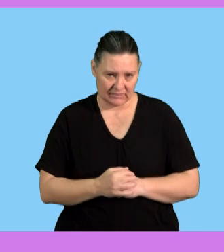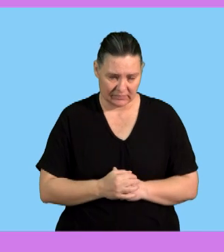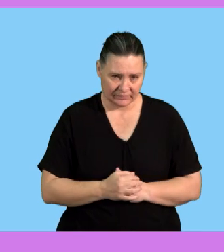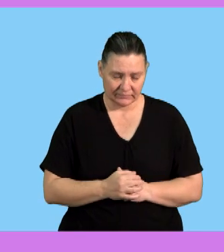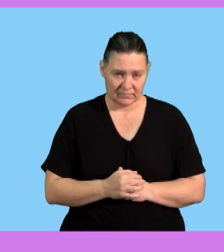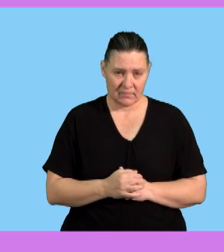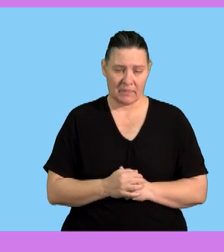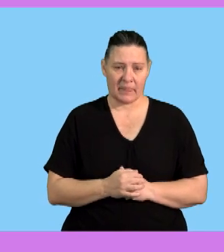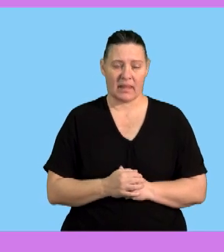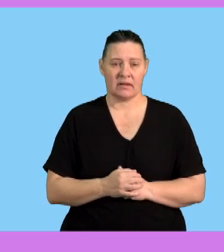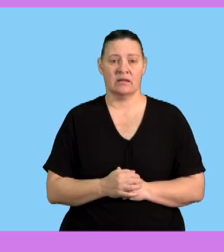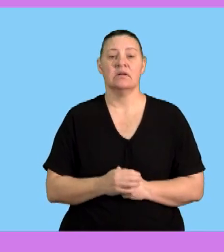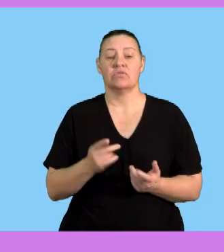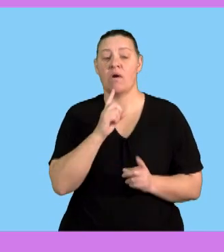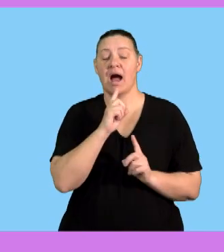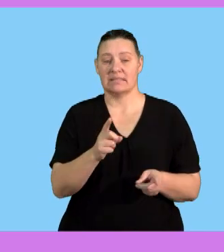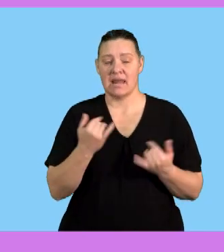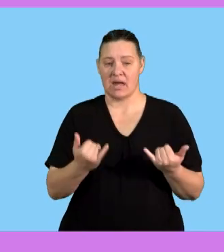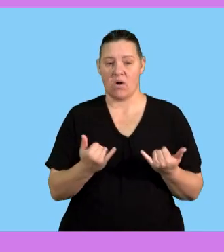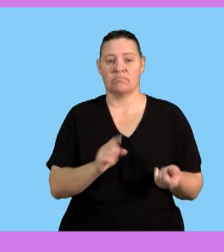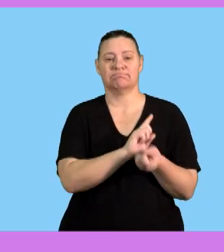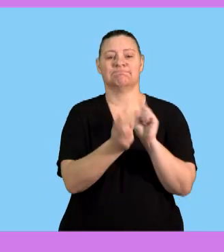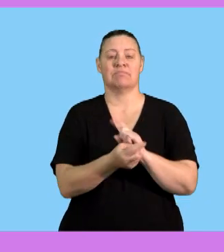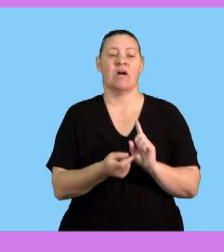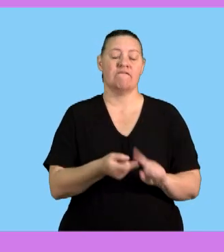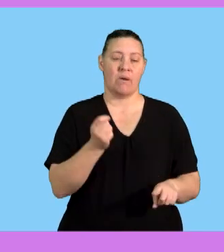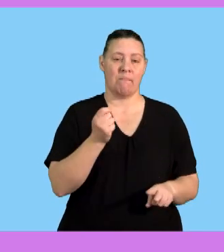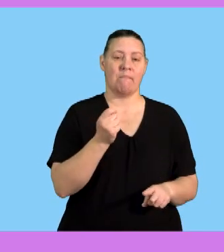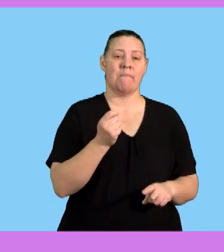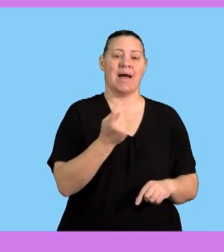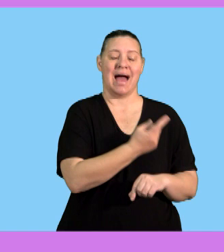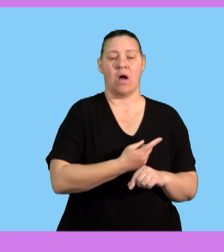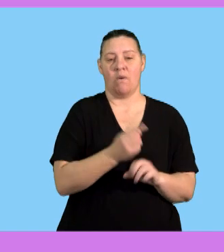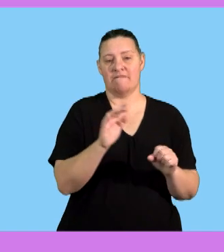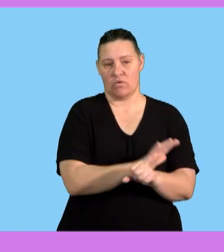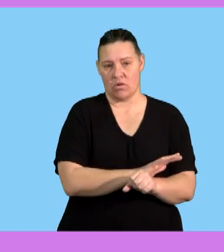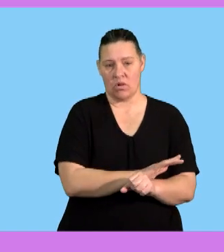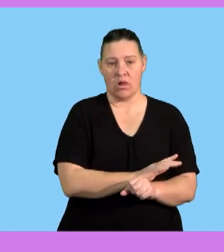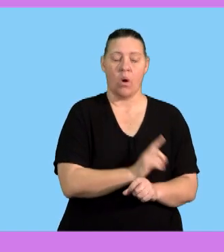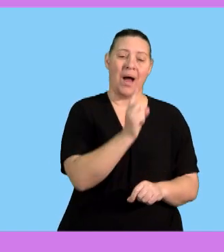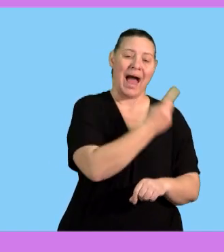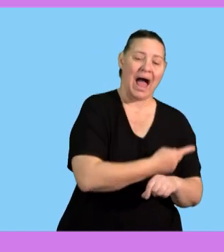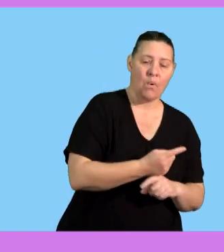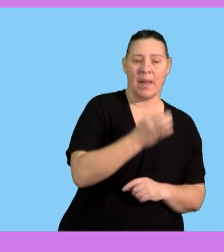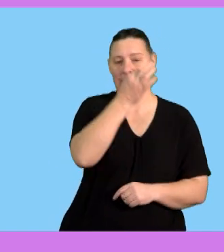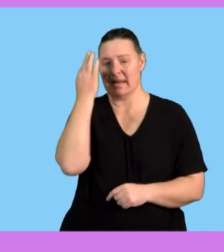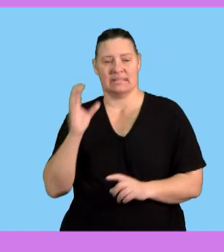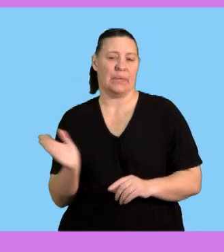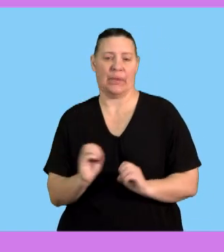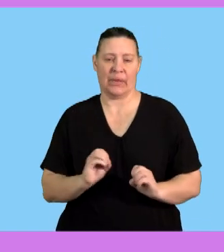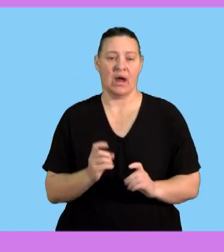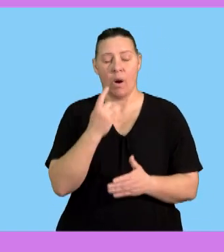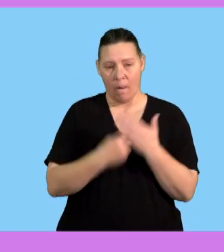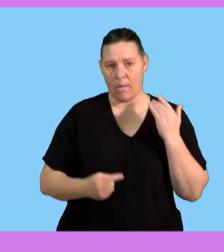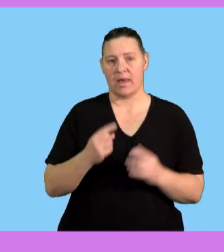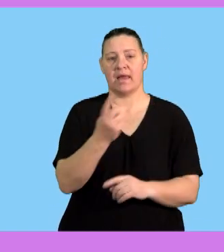1.75 hours. So now your answer has now been converted to hours. You no longer have minutes here. So